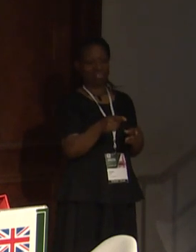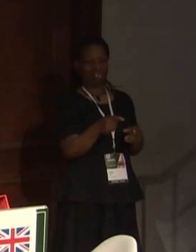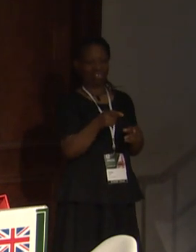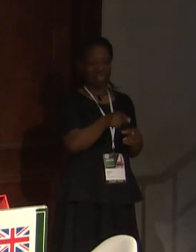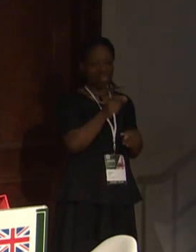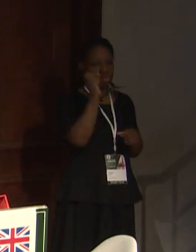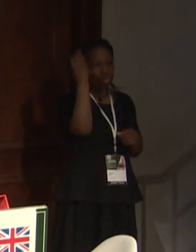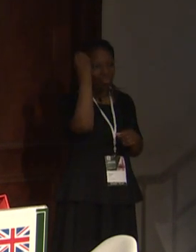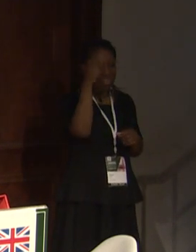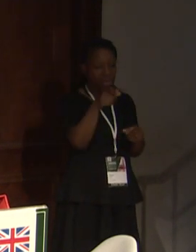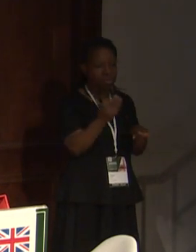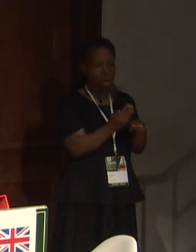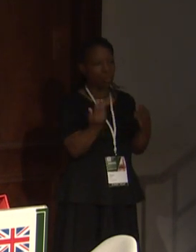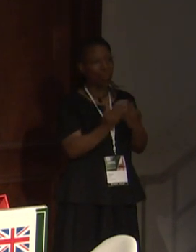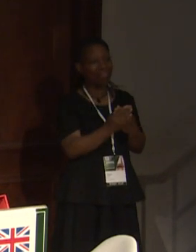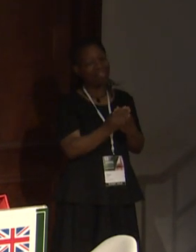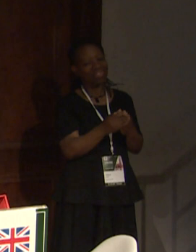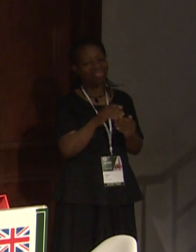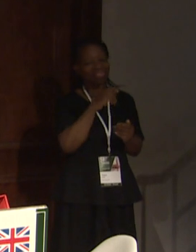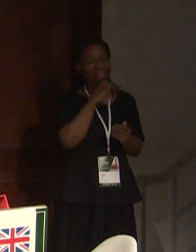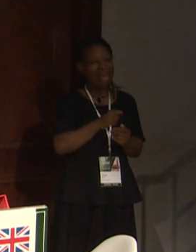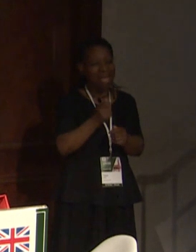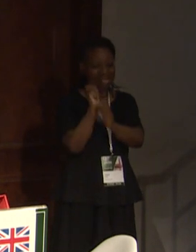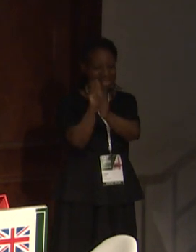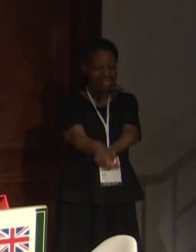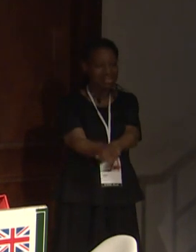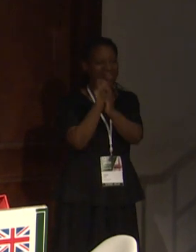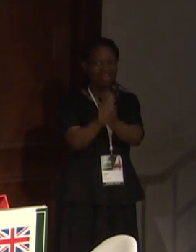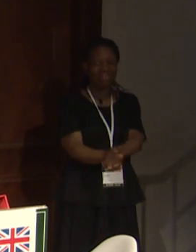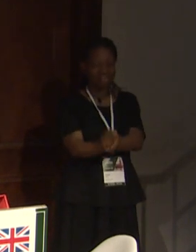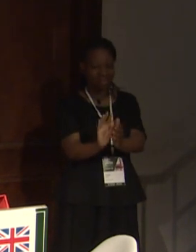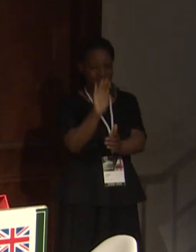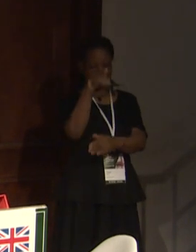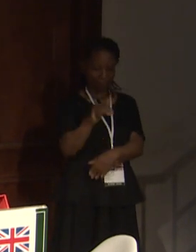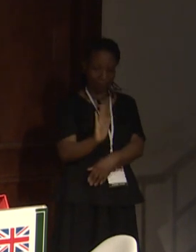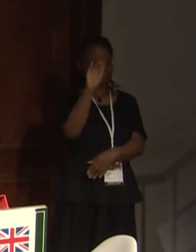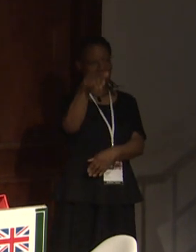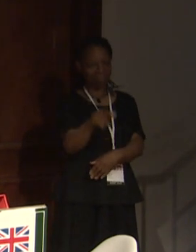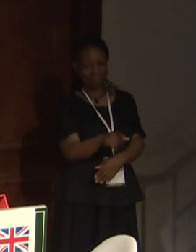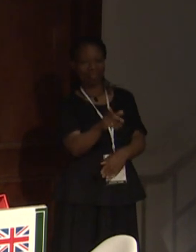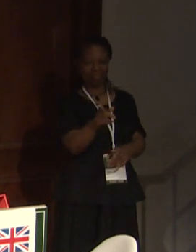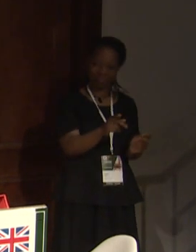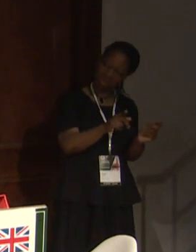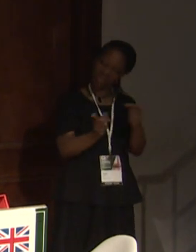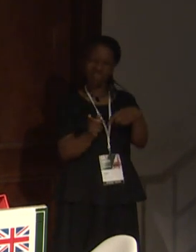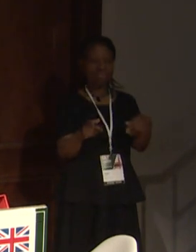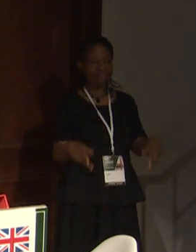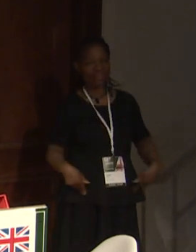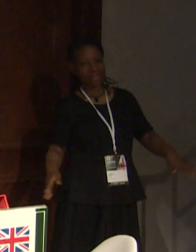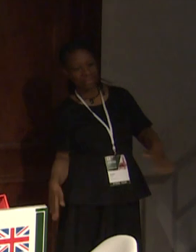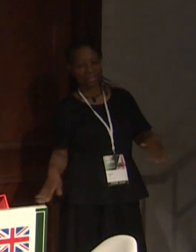fishermen to identify where the deepest shoals of fish are. They pop up and actually point and furiously flap with their